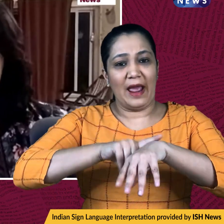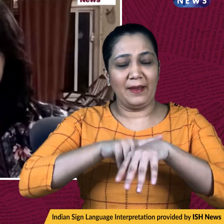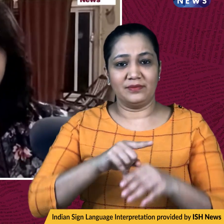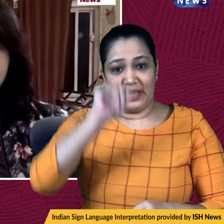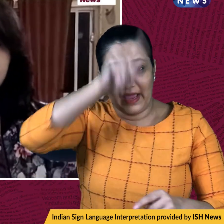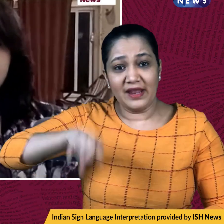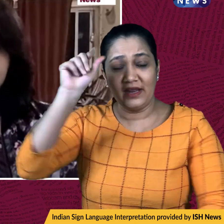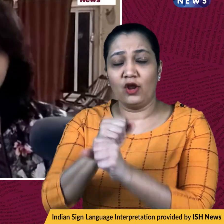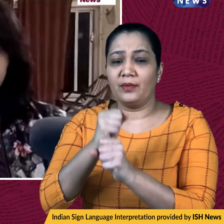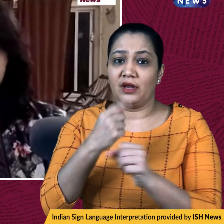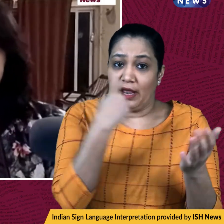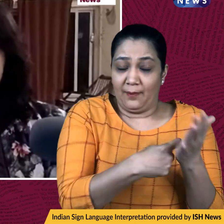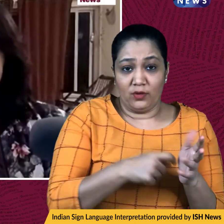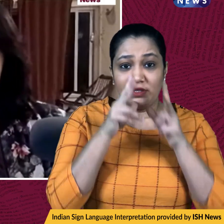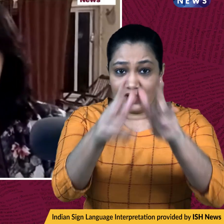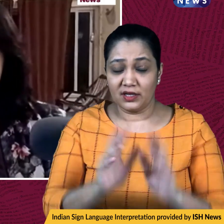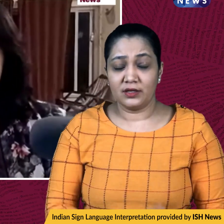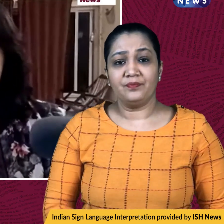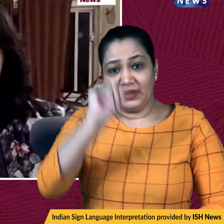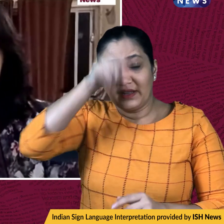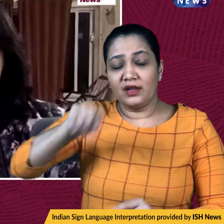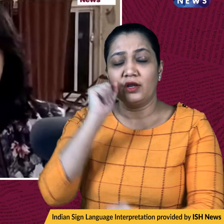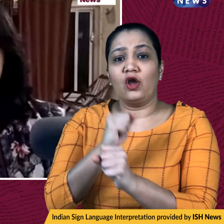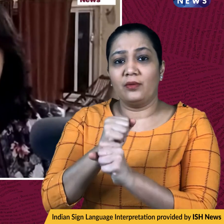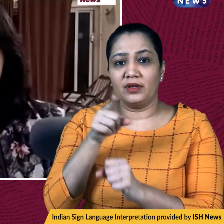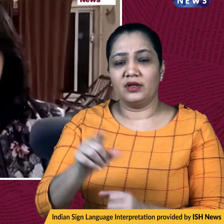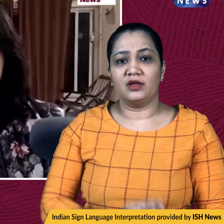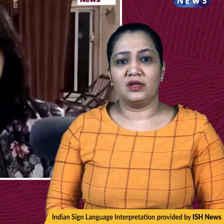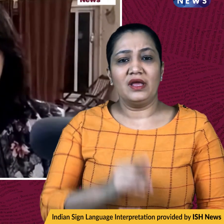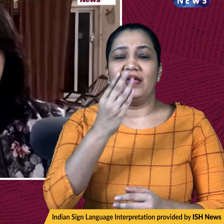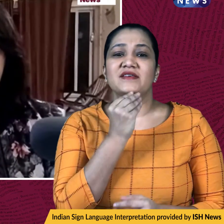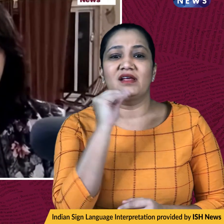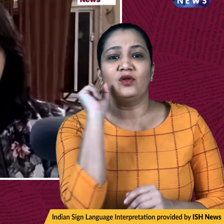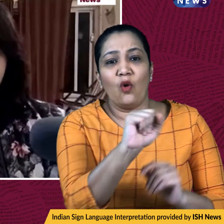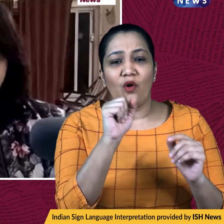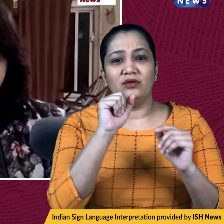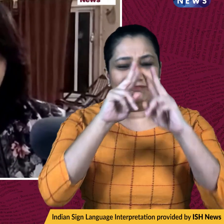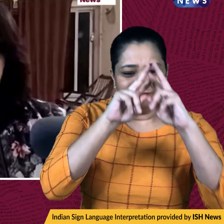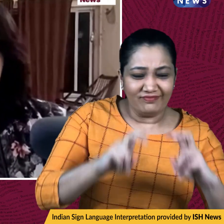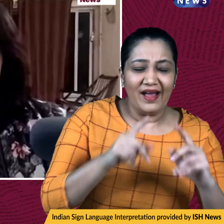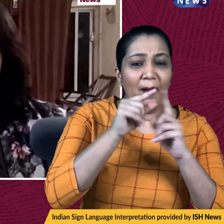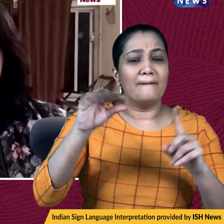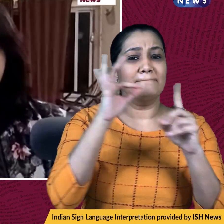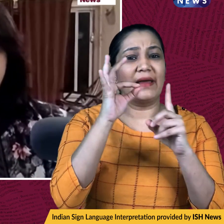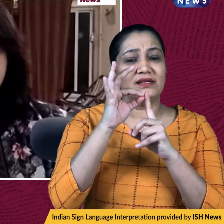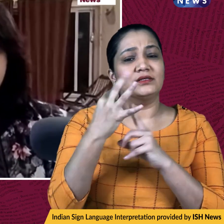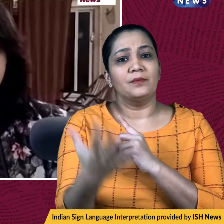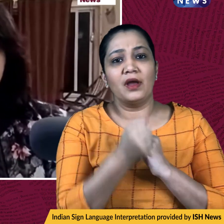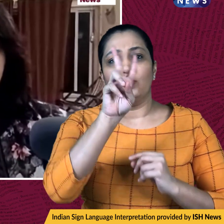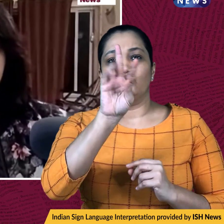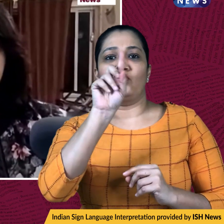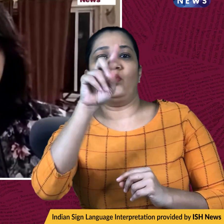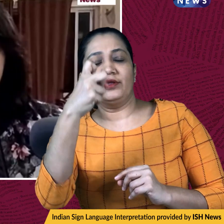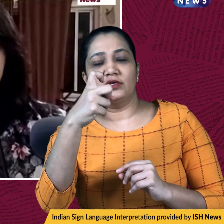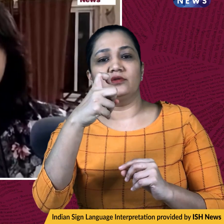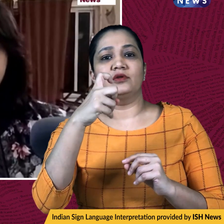Indian government, and this is what the report says, the Indian government bought Israeli spyware Pegasus in 2017